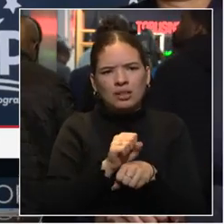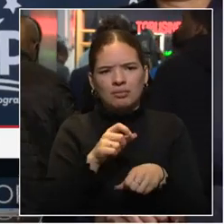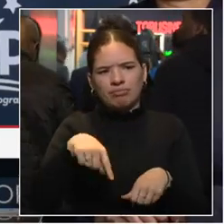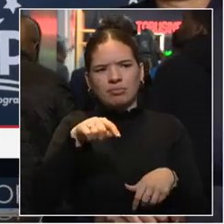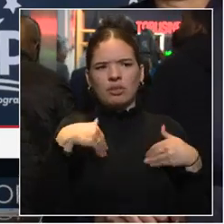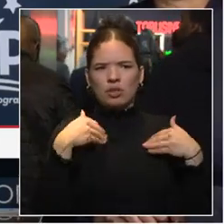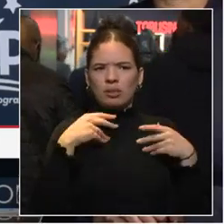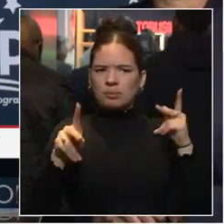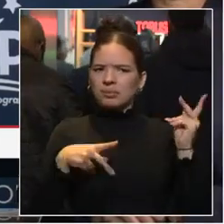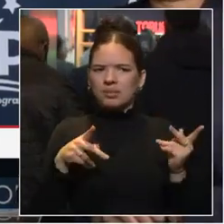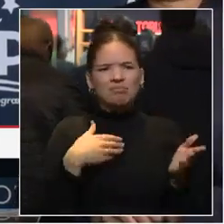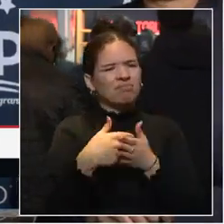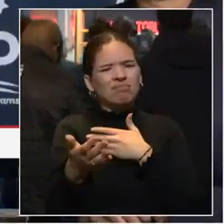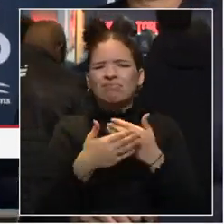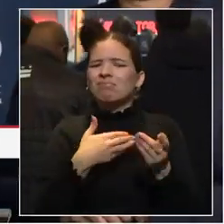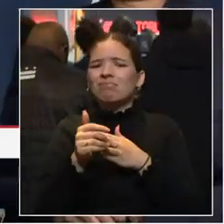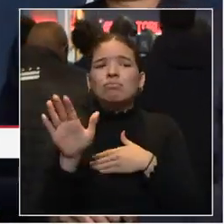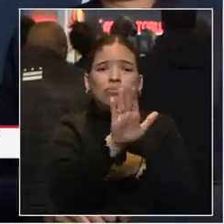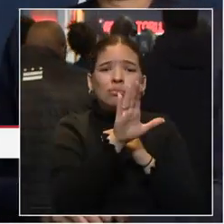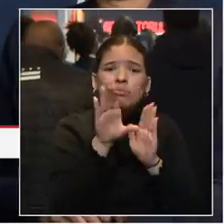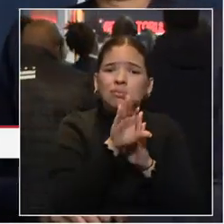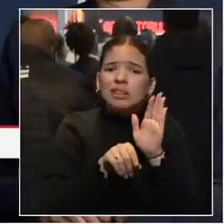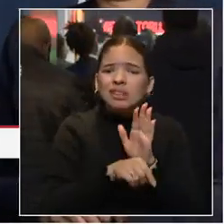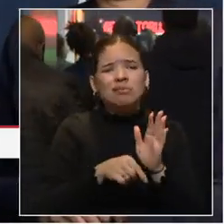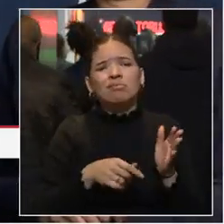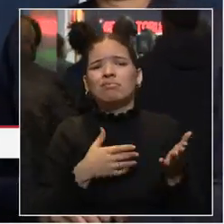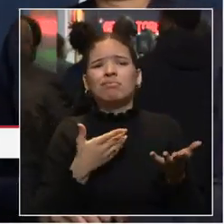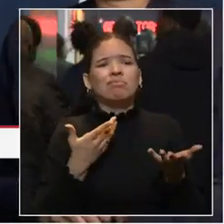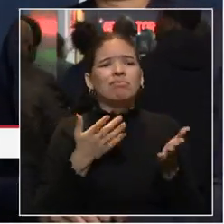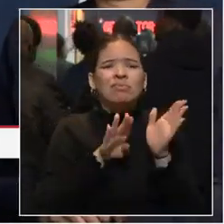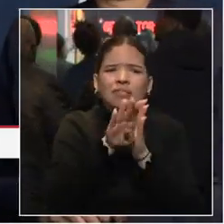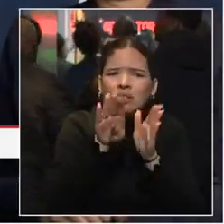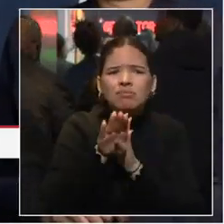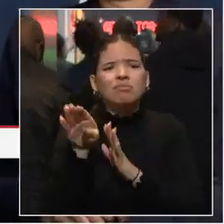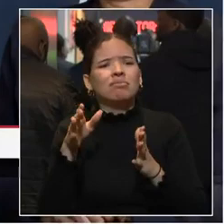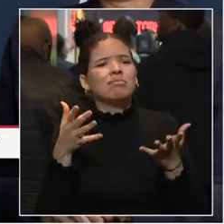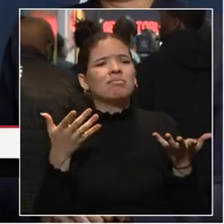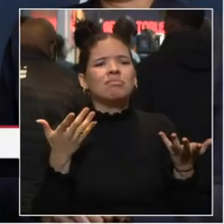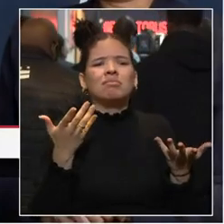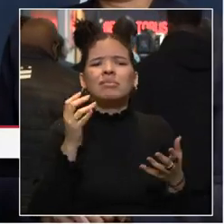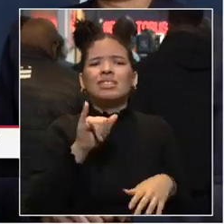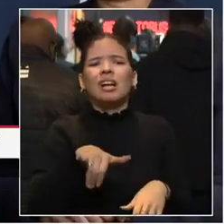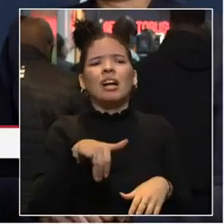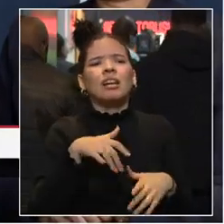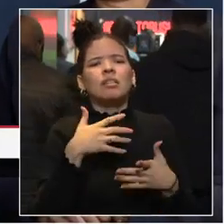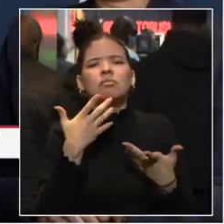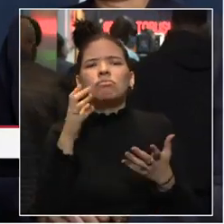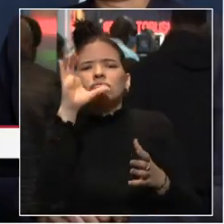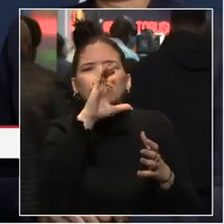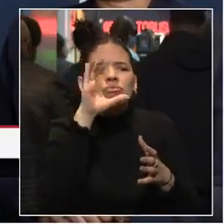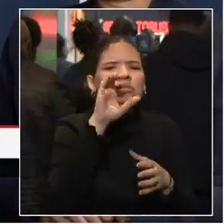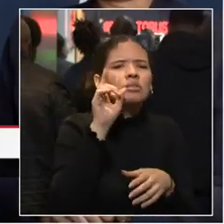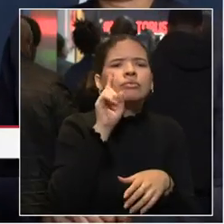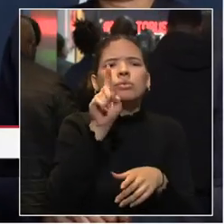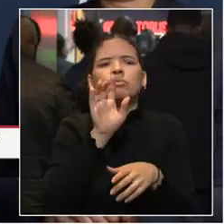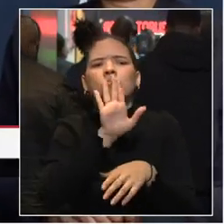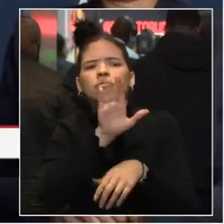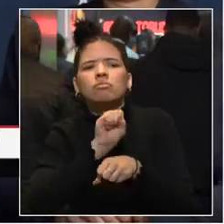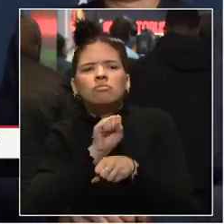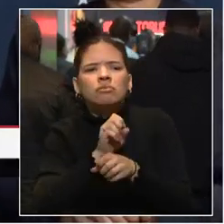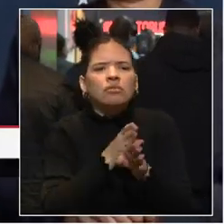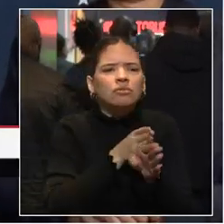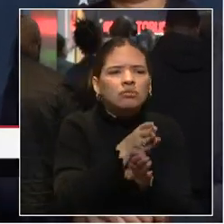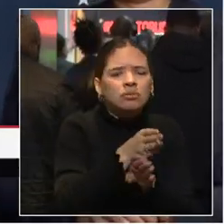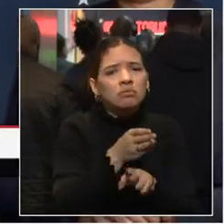developmental stage, to give them an exploratory career opportunity. And if you think or if you know a CBO that fits into